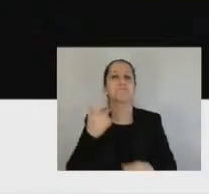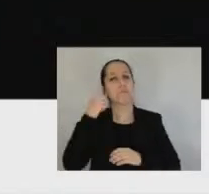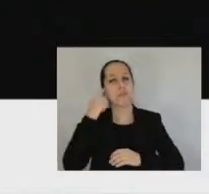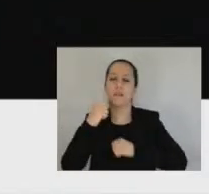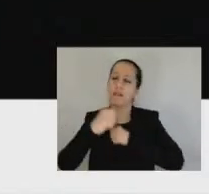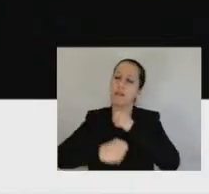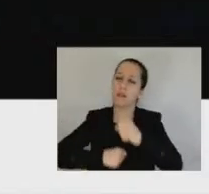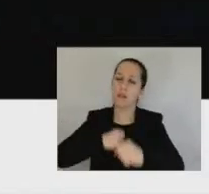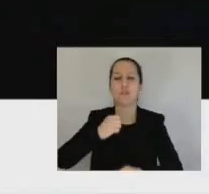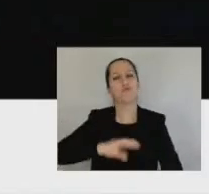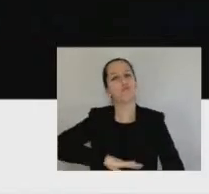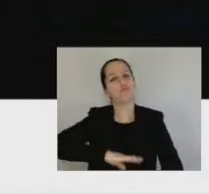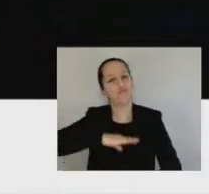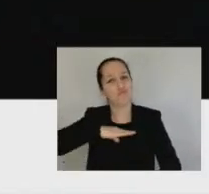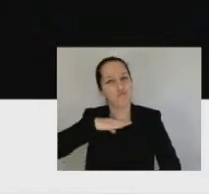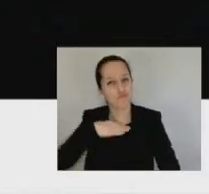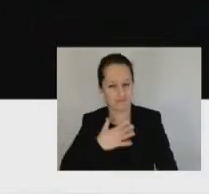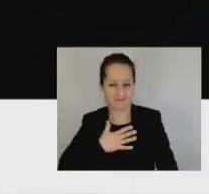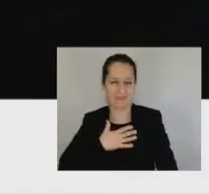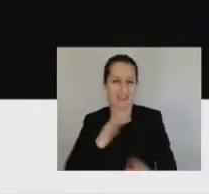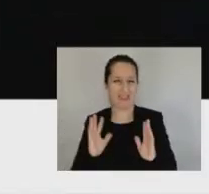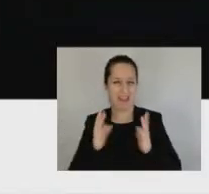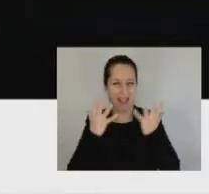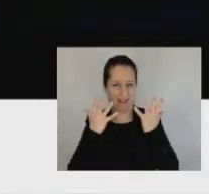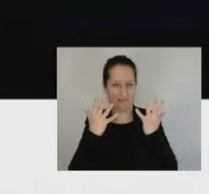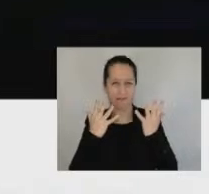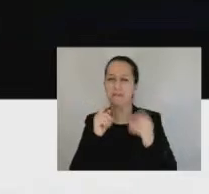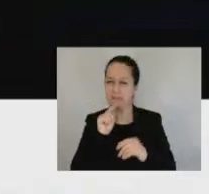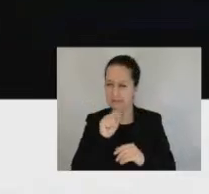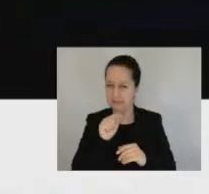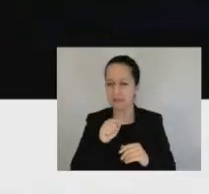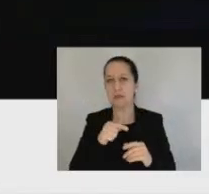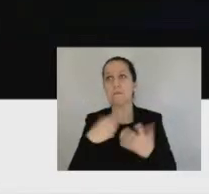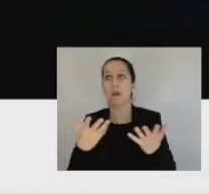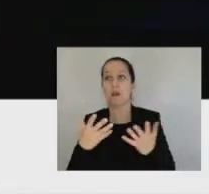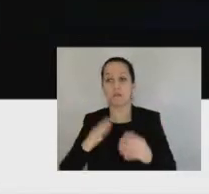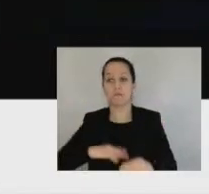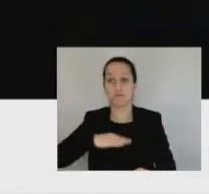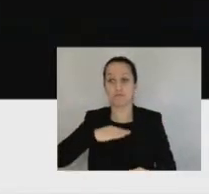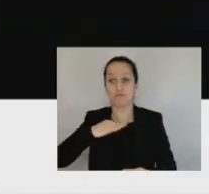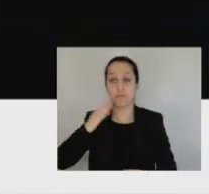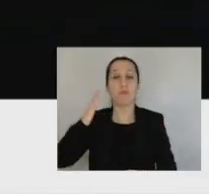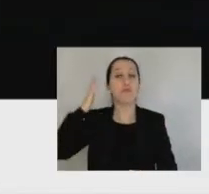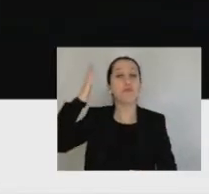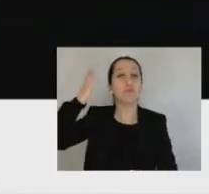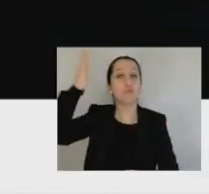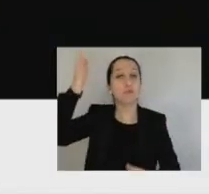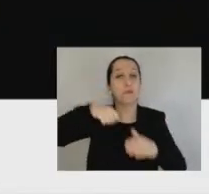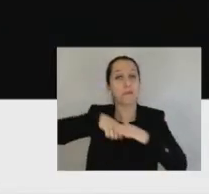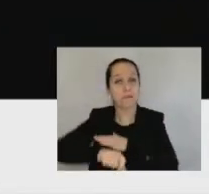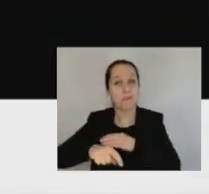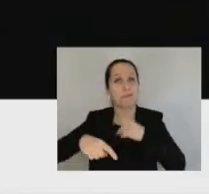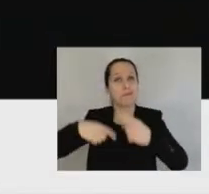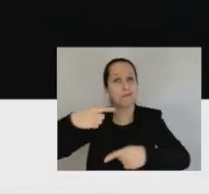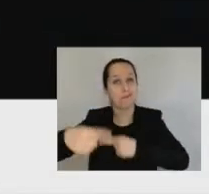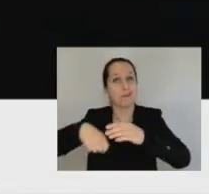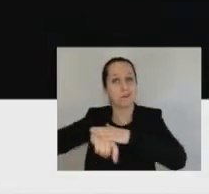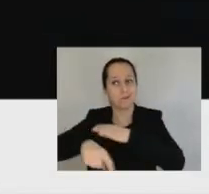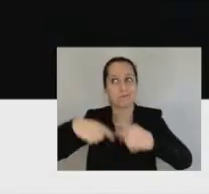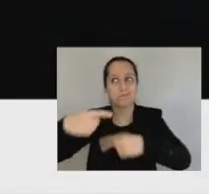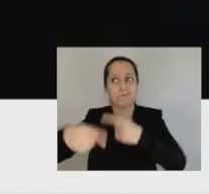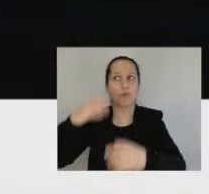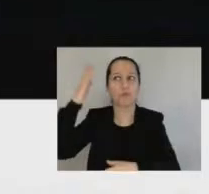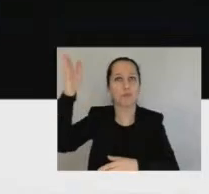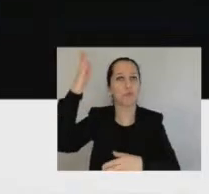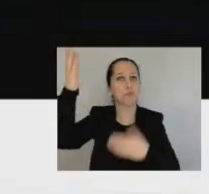of accumulation during the lives of people, but is also expressed in terms of future generations. And an element that has